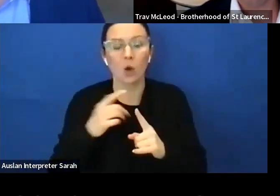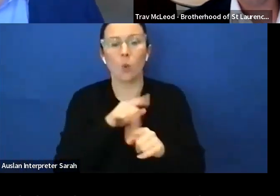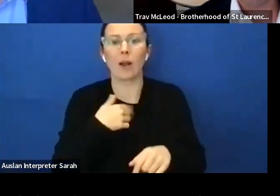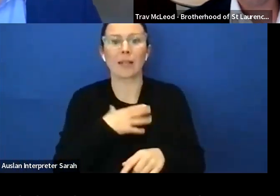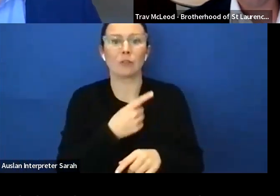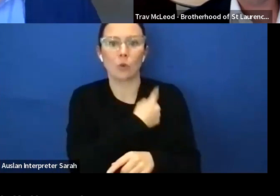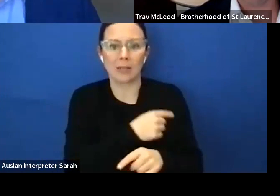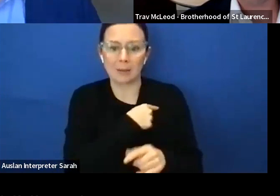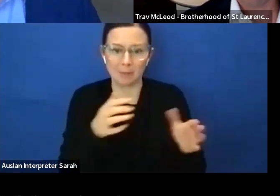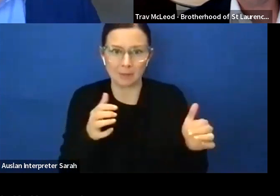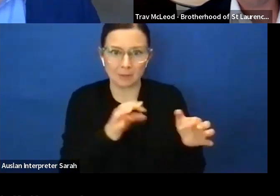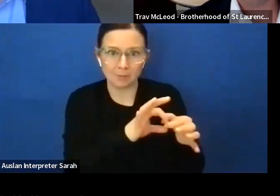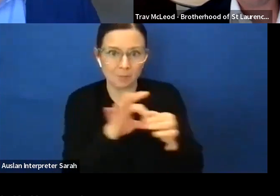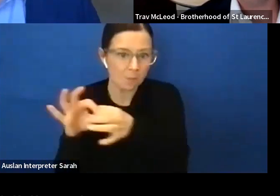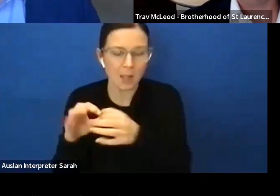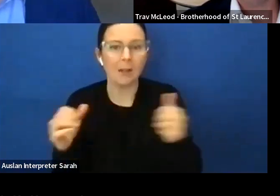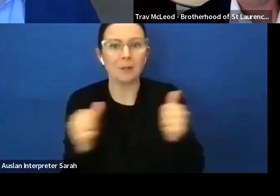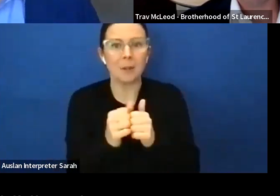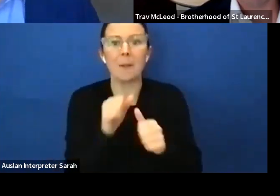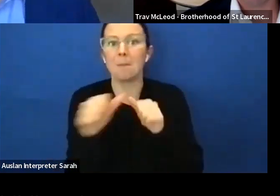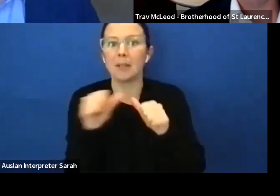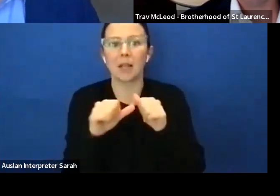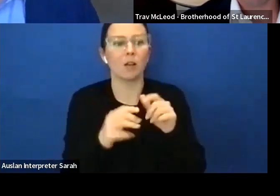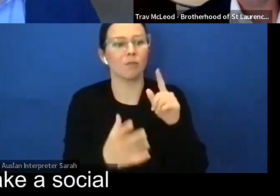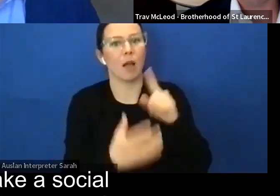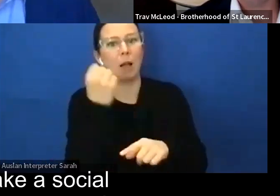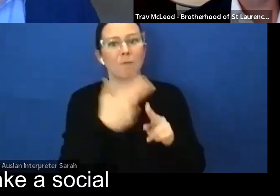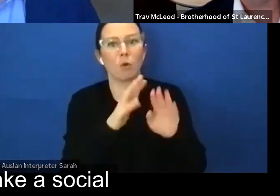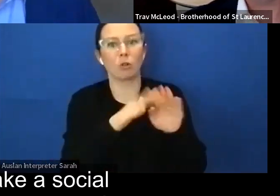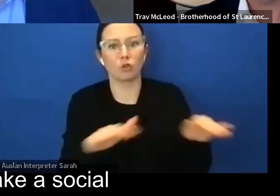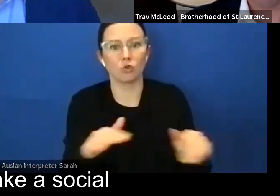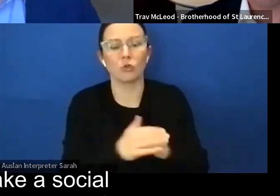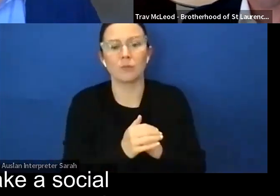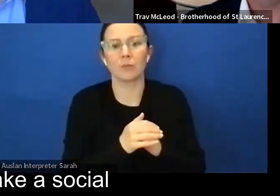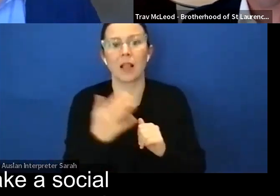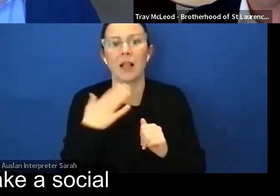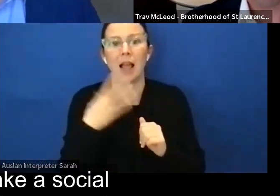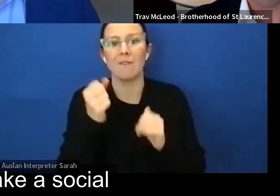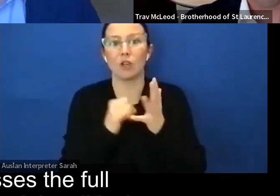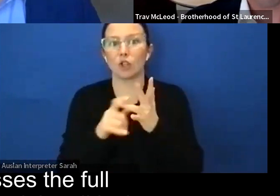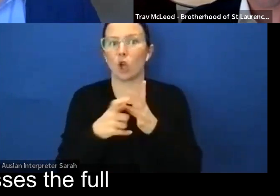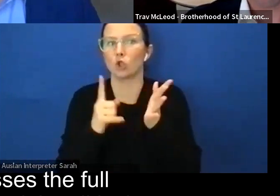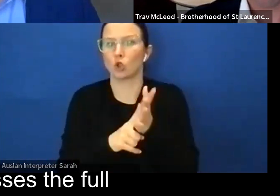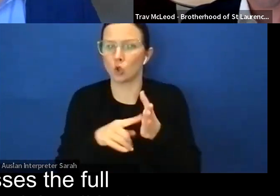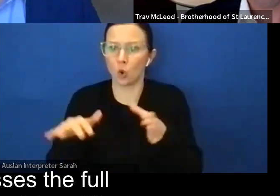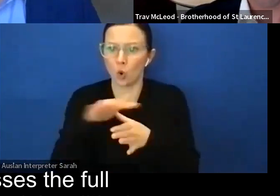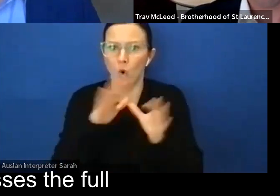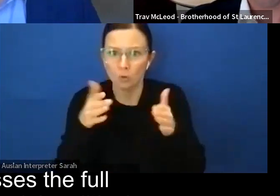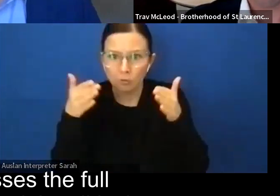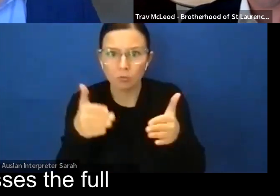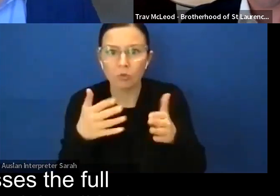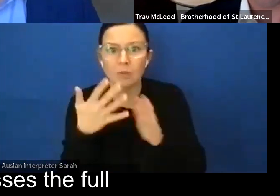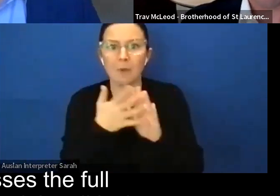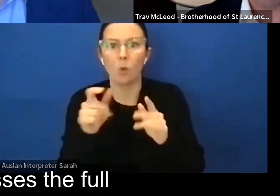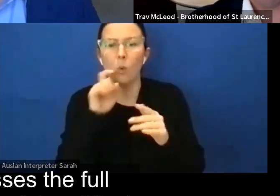joined-up approach to improving early childhood outcomes. We must take a social determinants approach that addresses the full